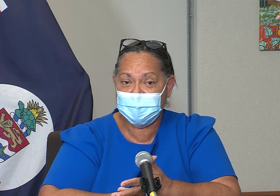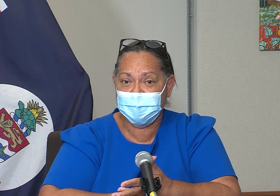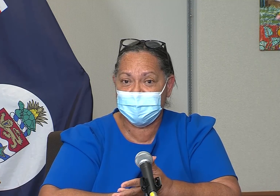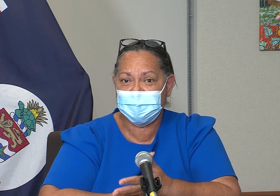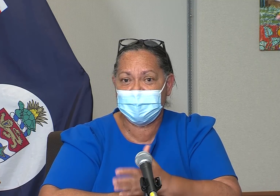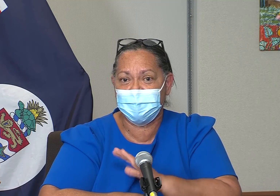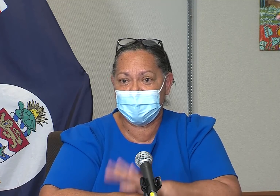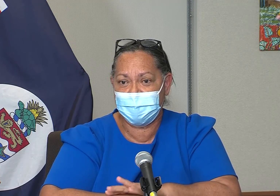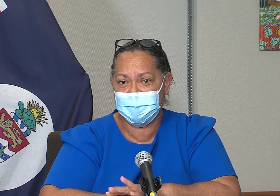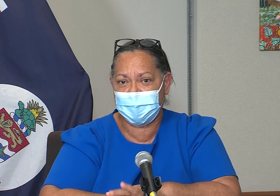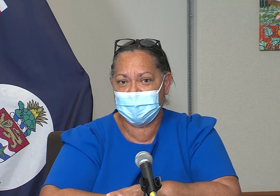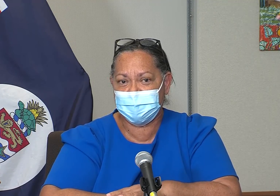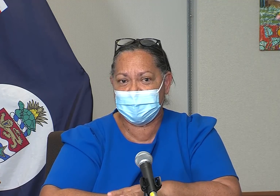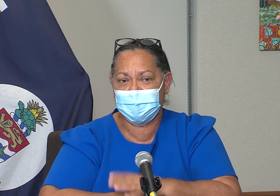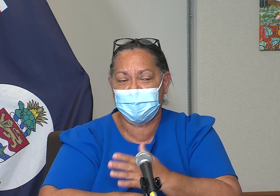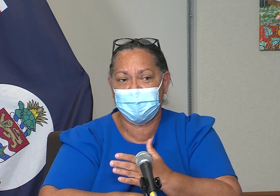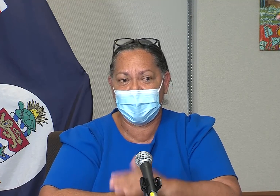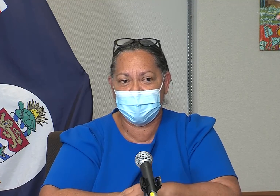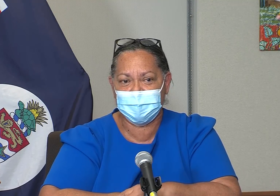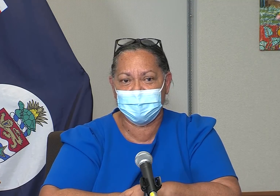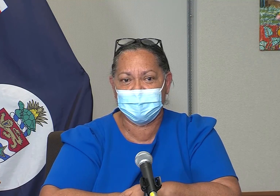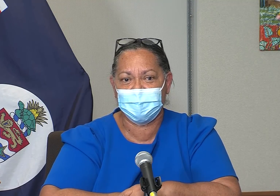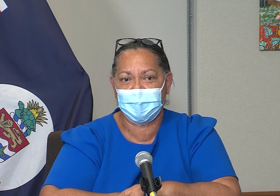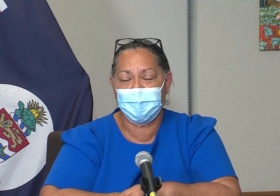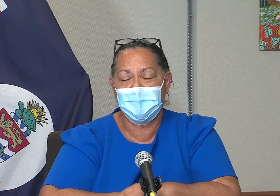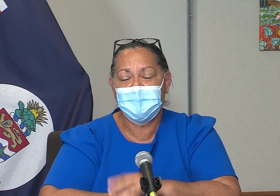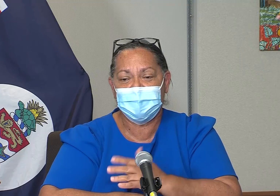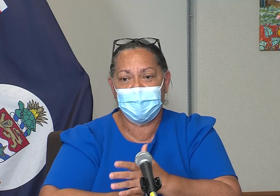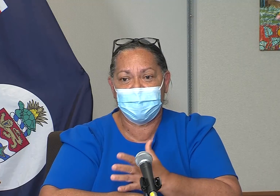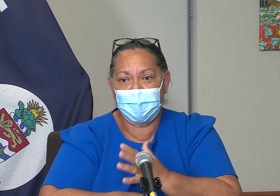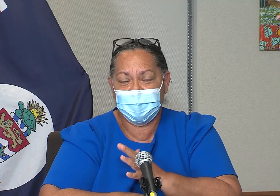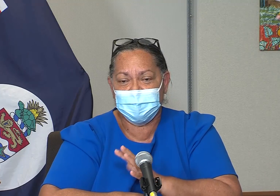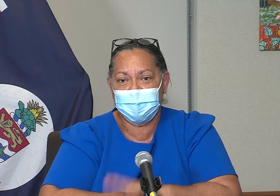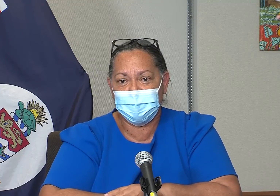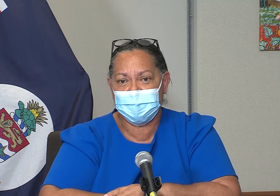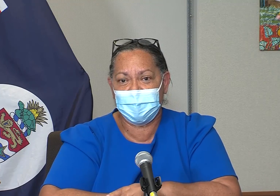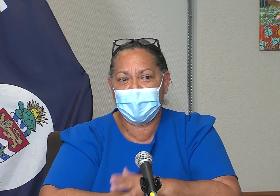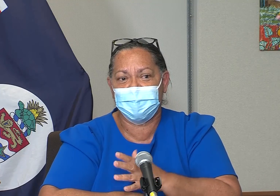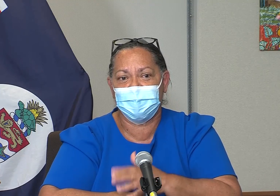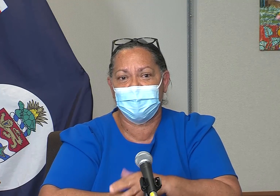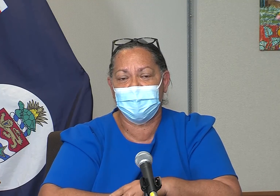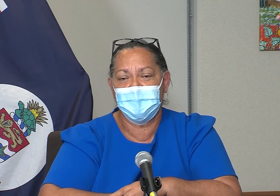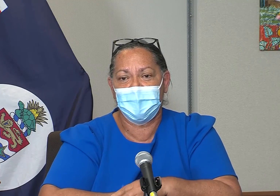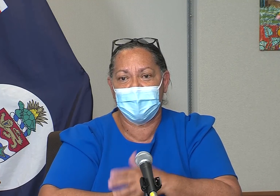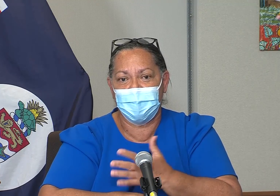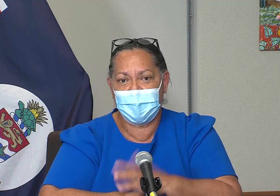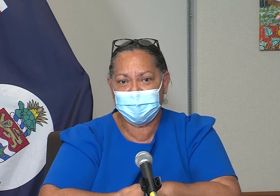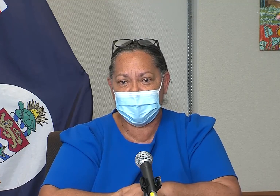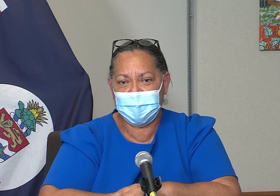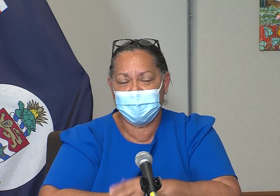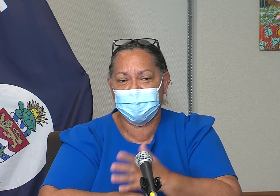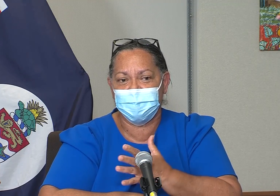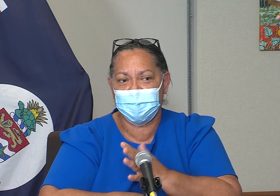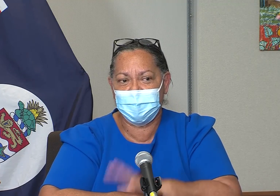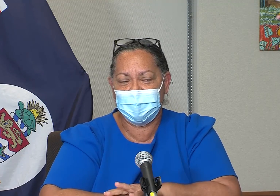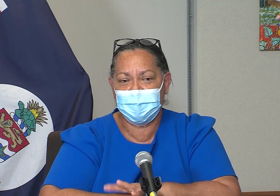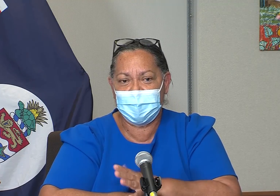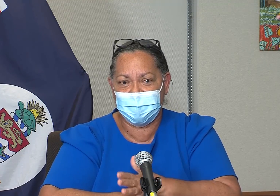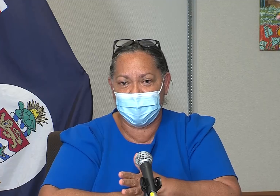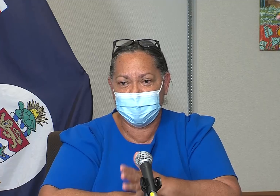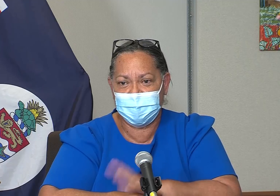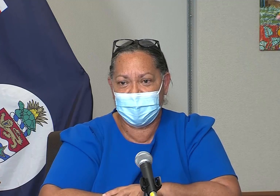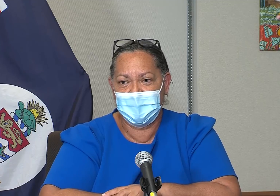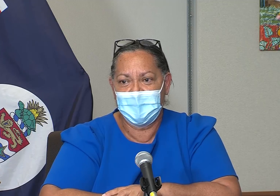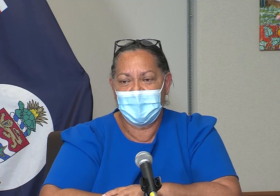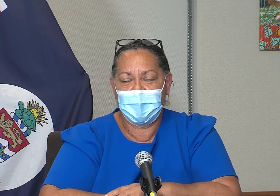our public schools, because I do have responsibility for the private schools as well, to the private schools, and that should go on our website and our social media